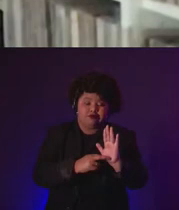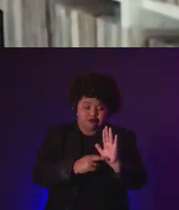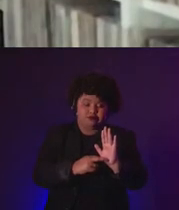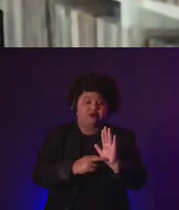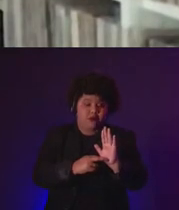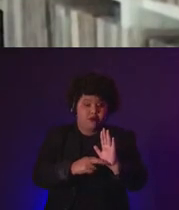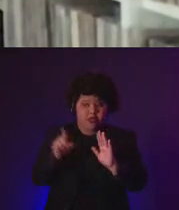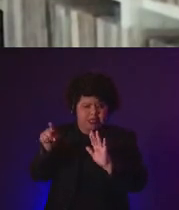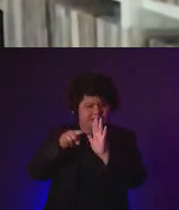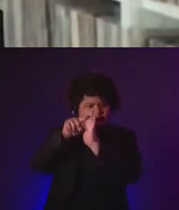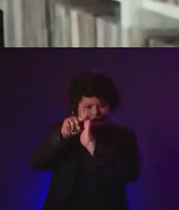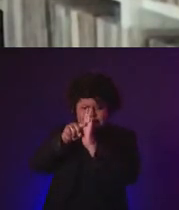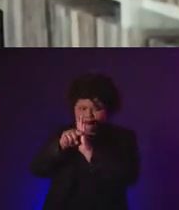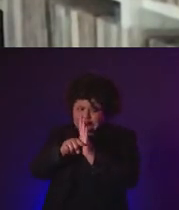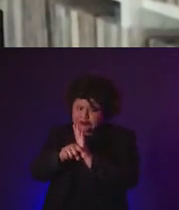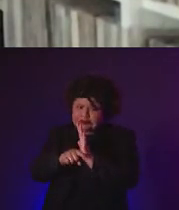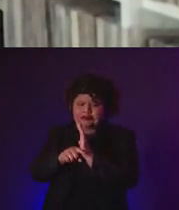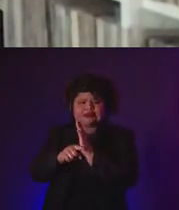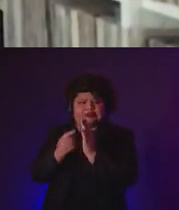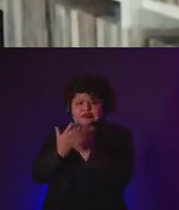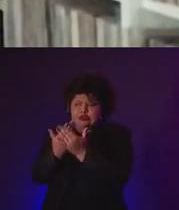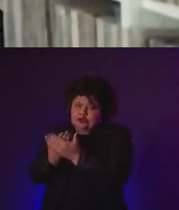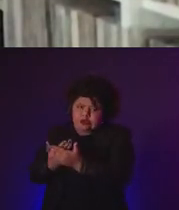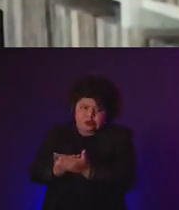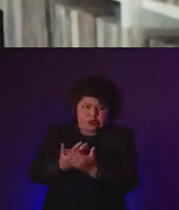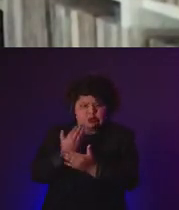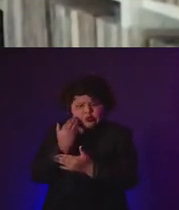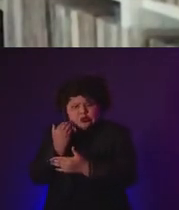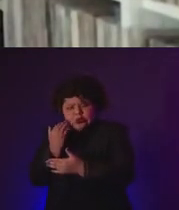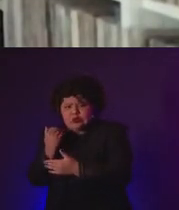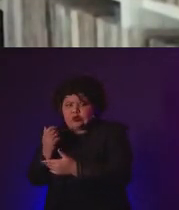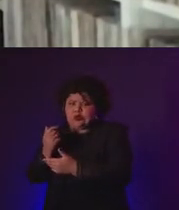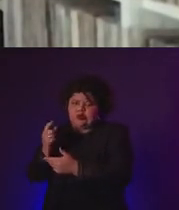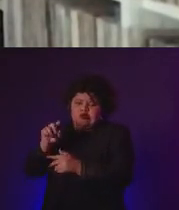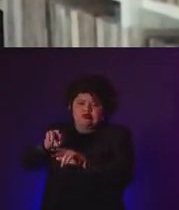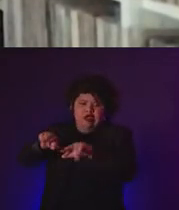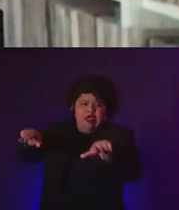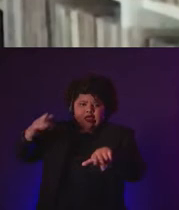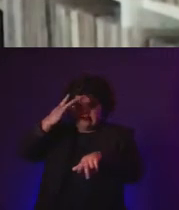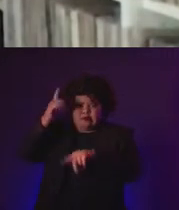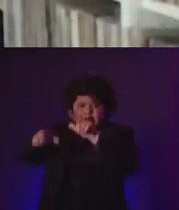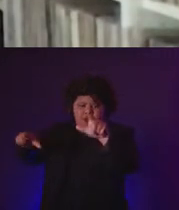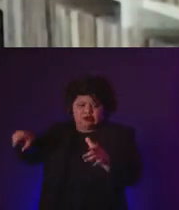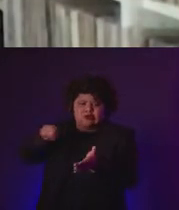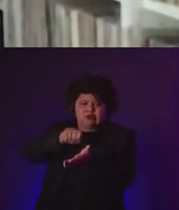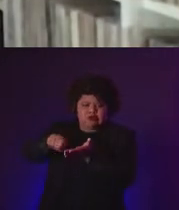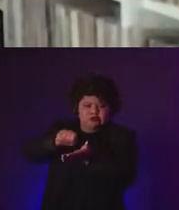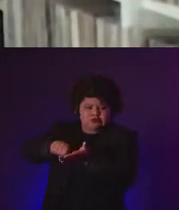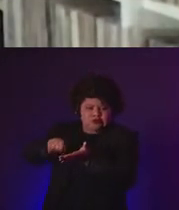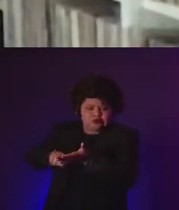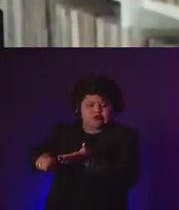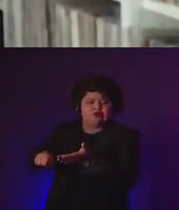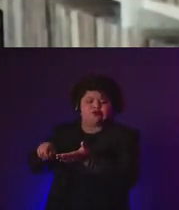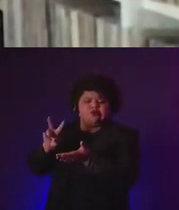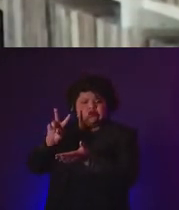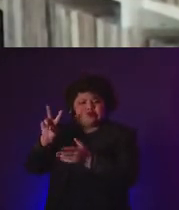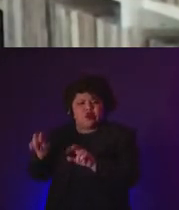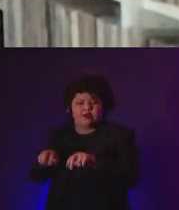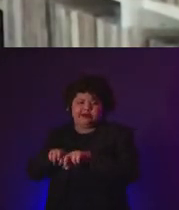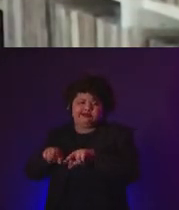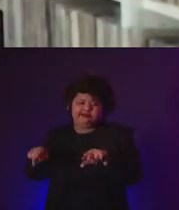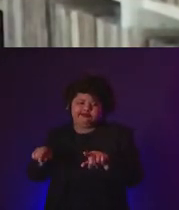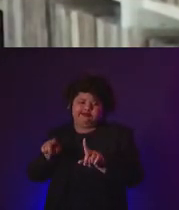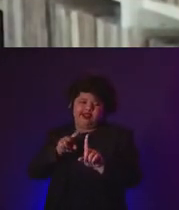among editors, publishers, and reporters, which examined differing perspectives on the ethical codes that create